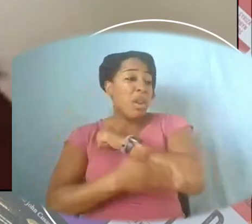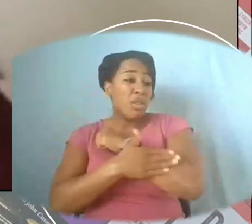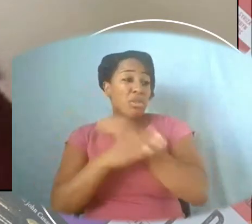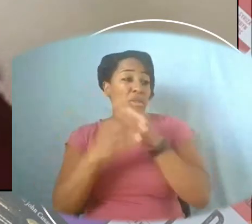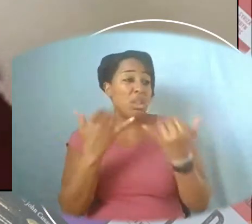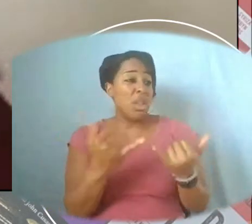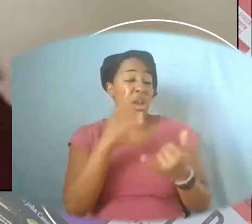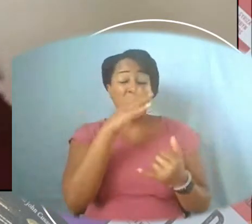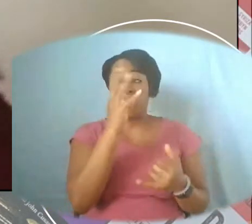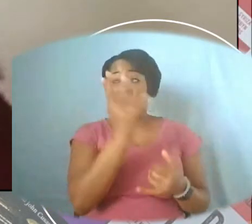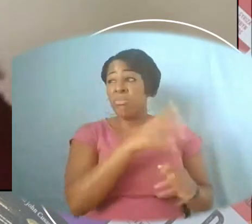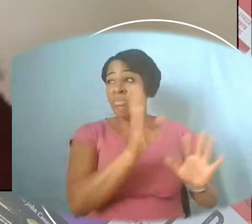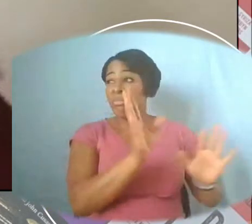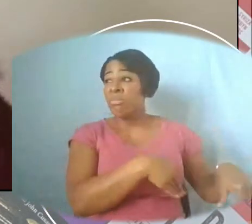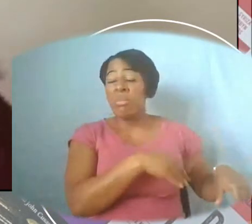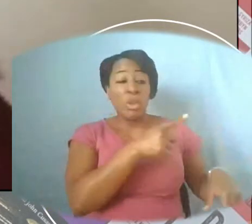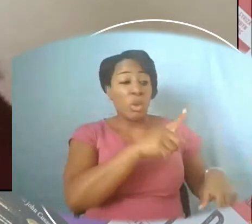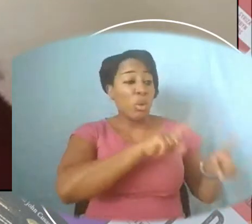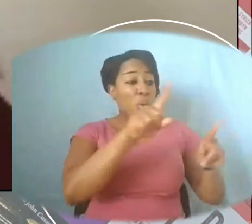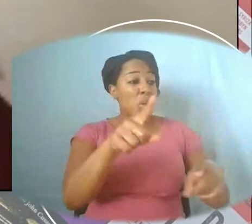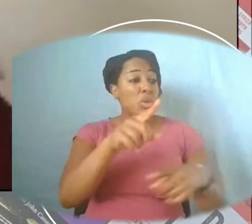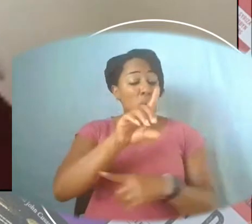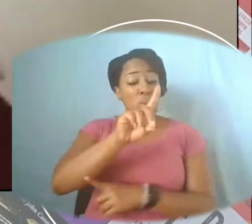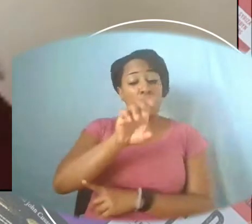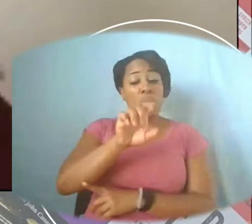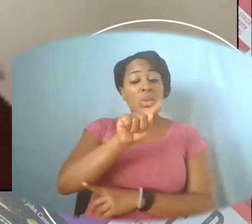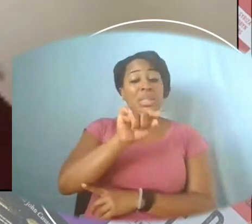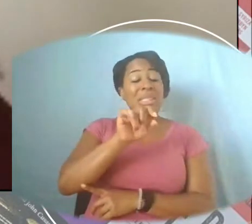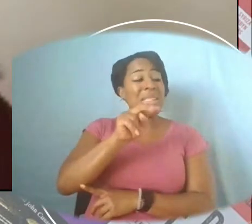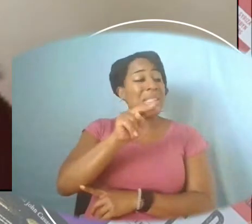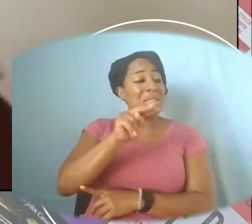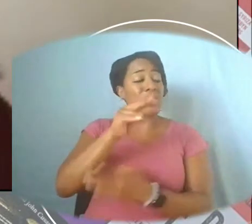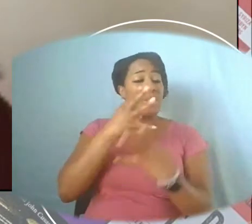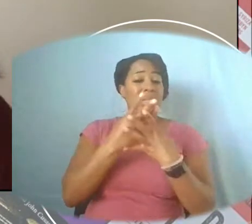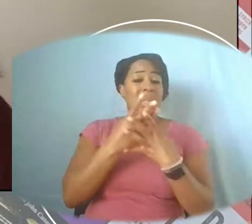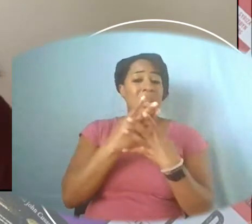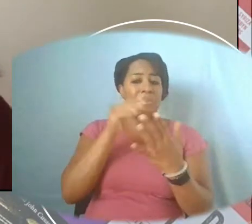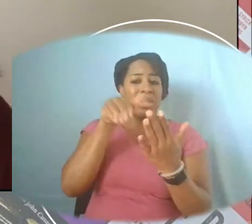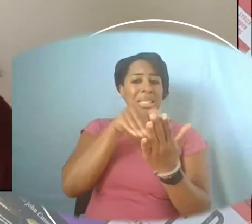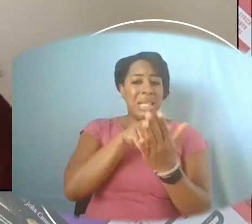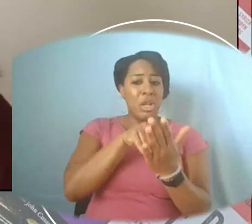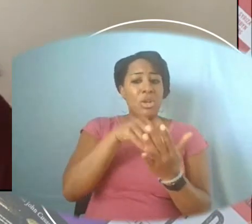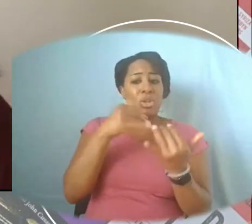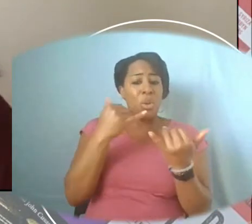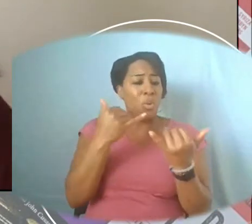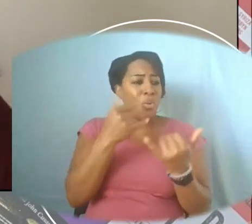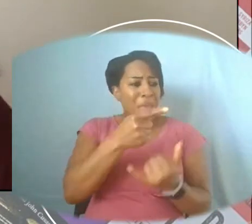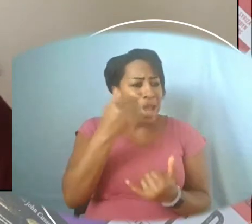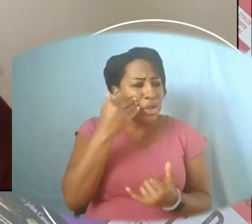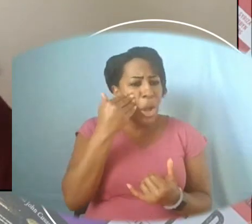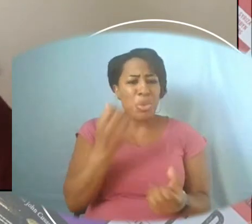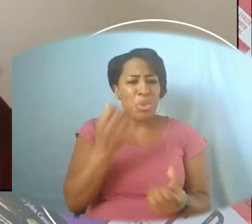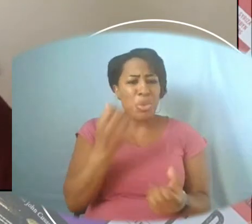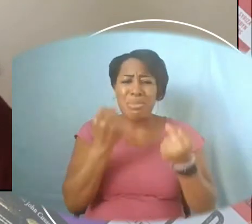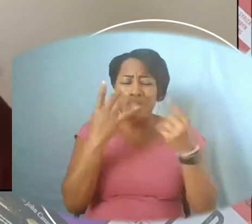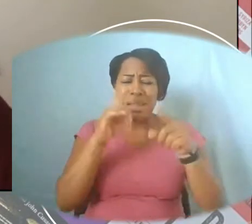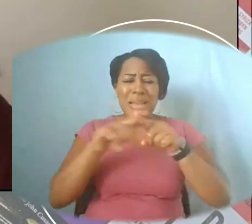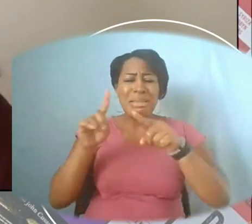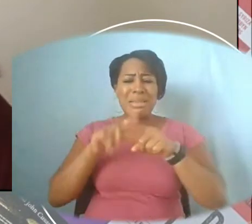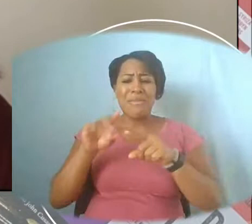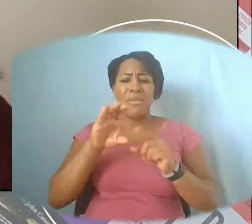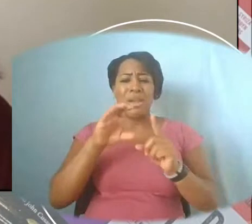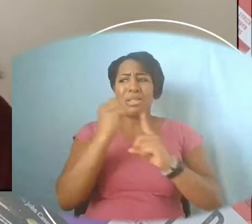center. Even though they're completely aware that there are so many cases of COVID in the detention centers right